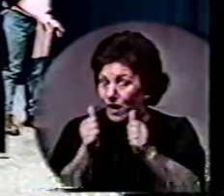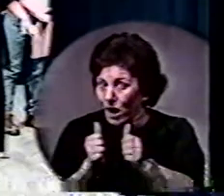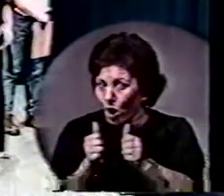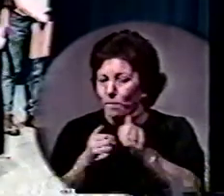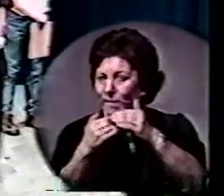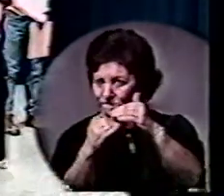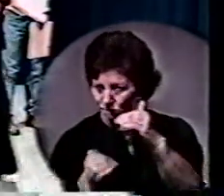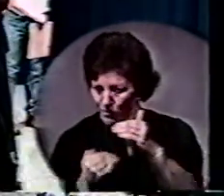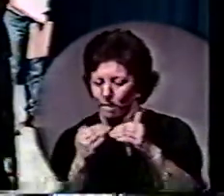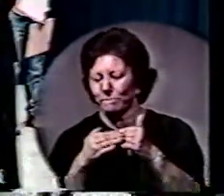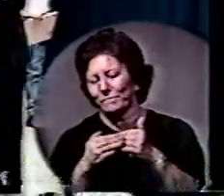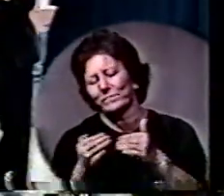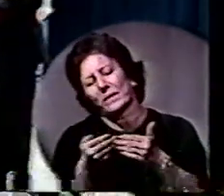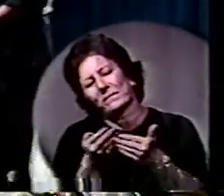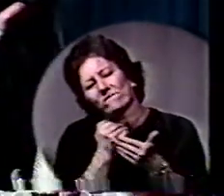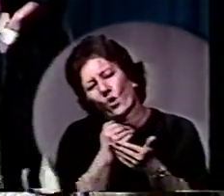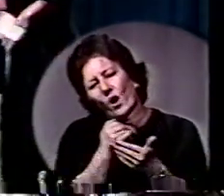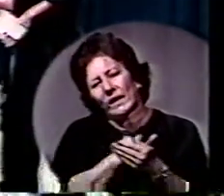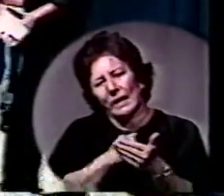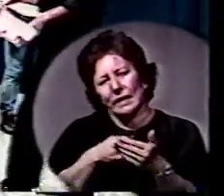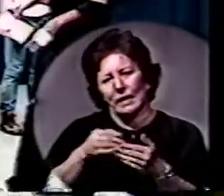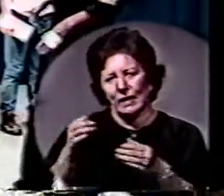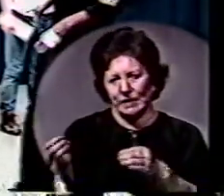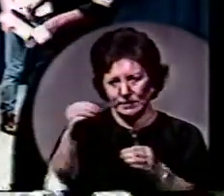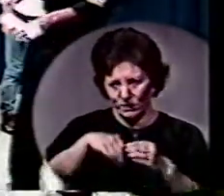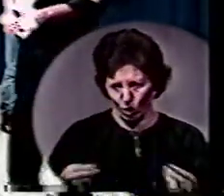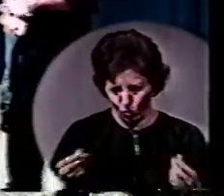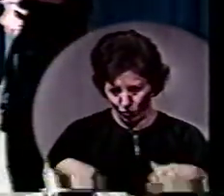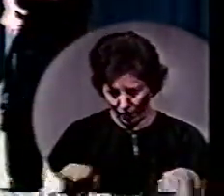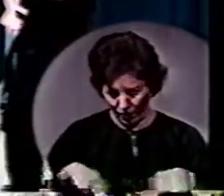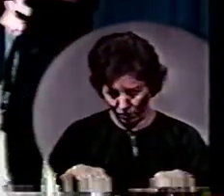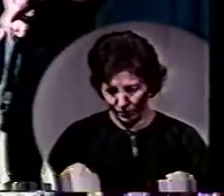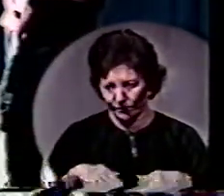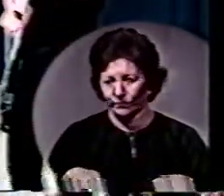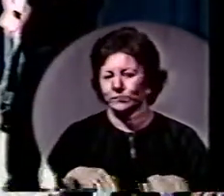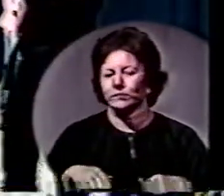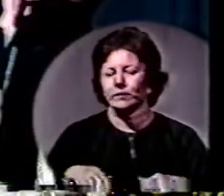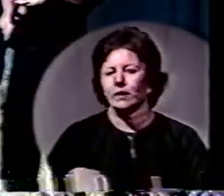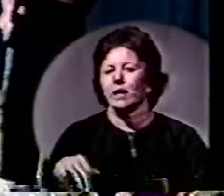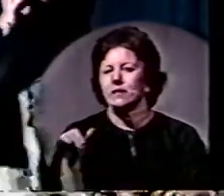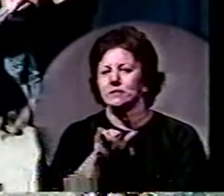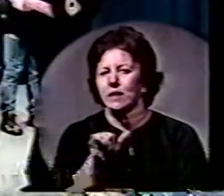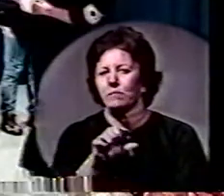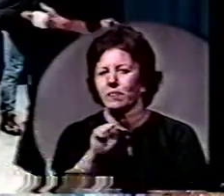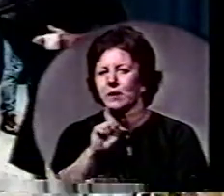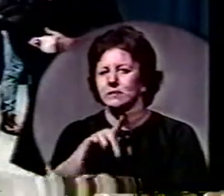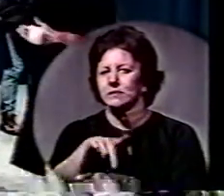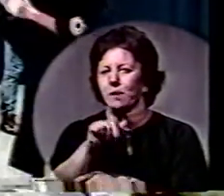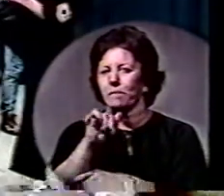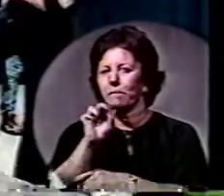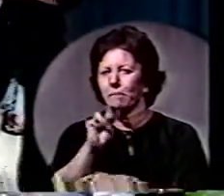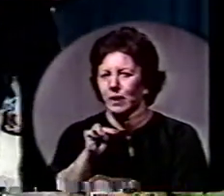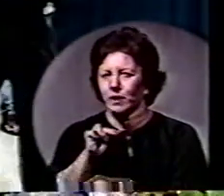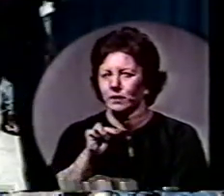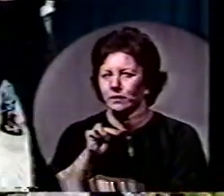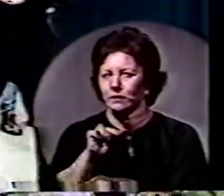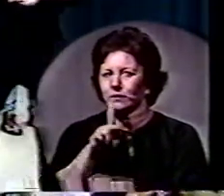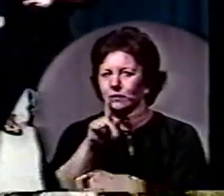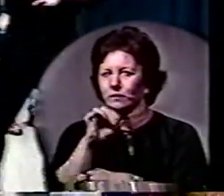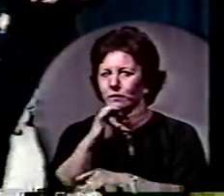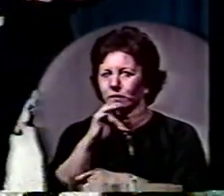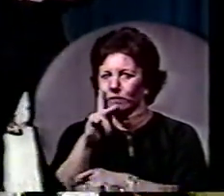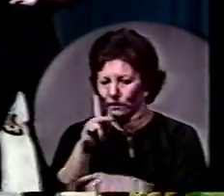ground. The second break I'm going to do is using a spin sidekick, which is the same thing we did last time with the sidekick coming in this